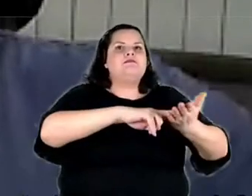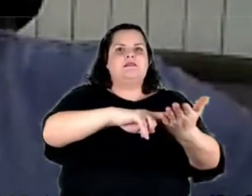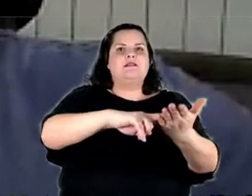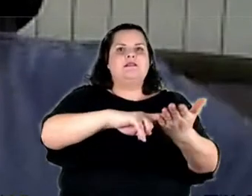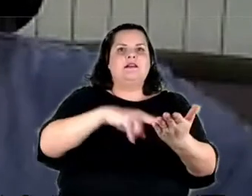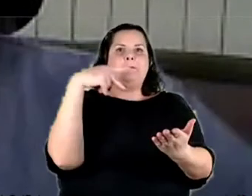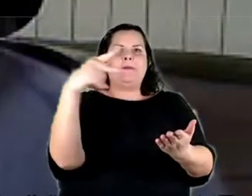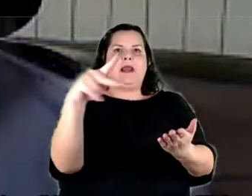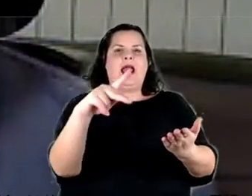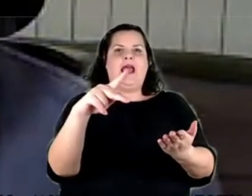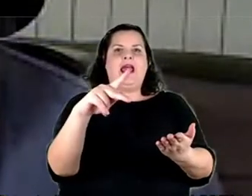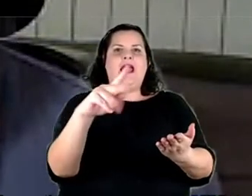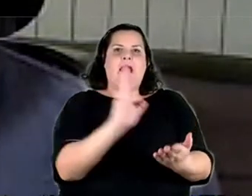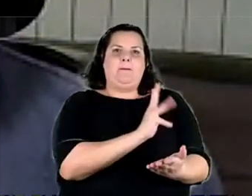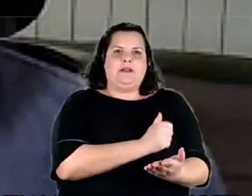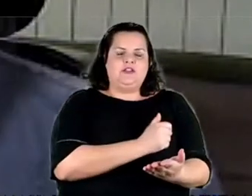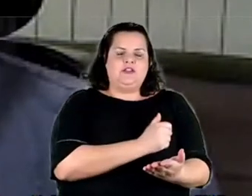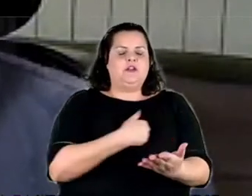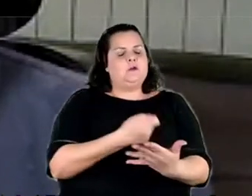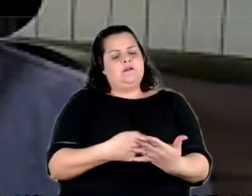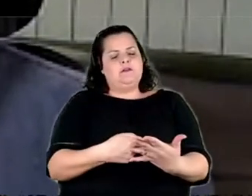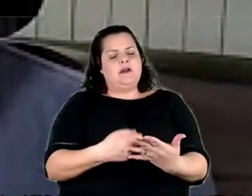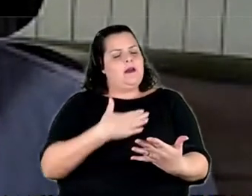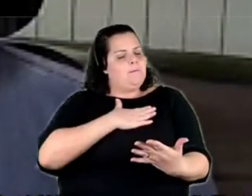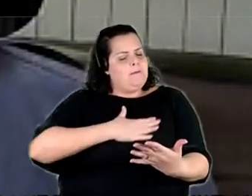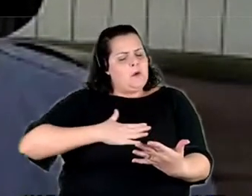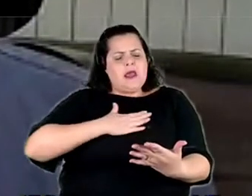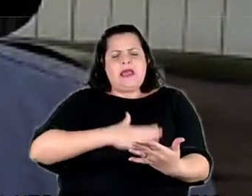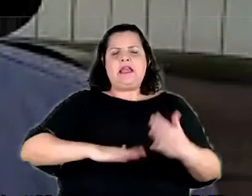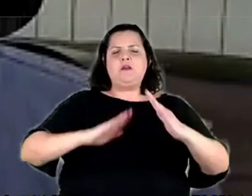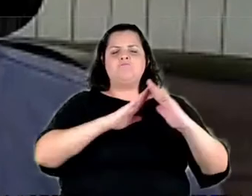see each other's lights in the middle of the night.